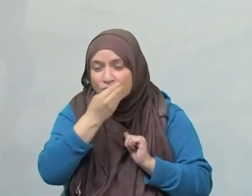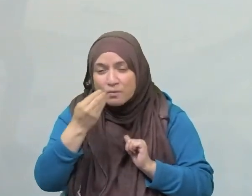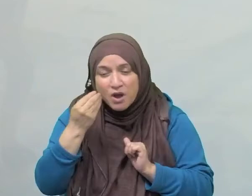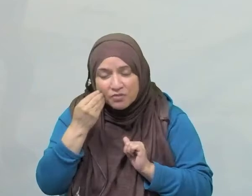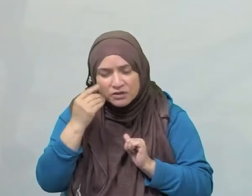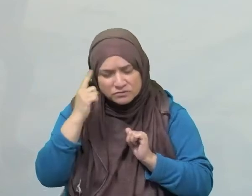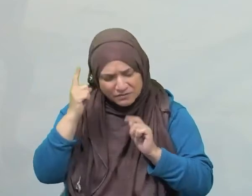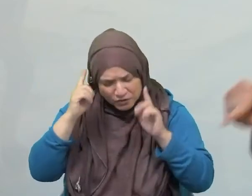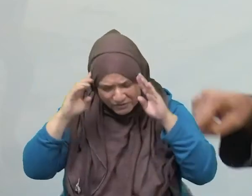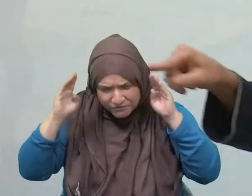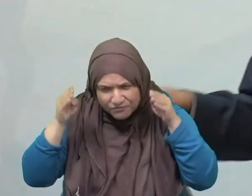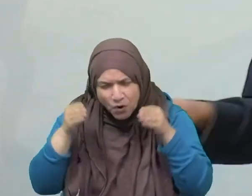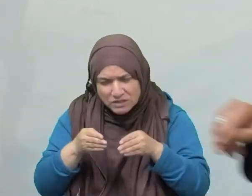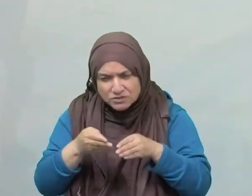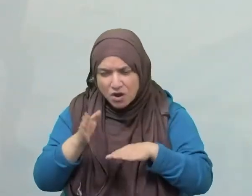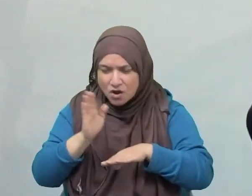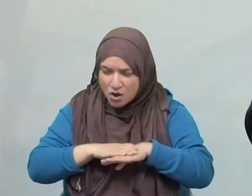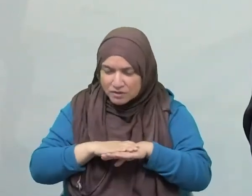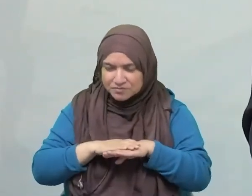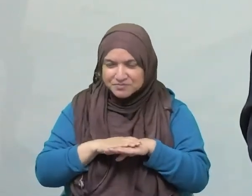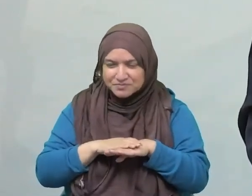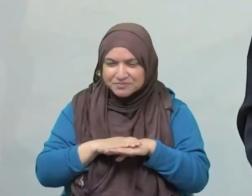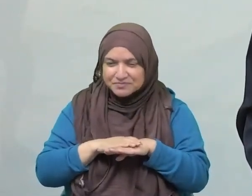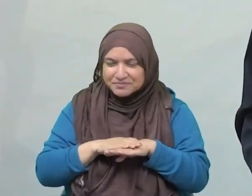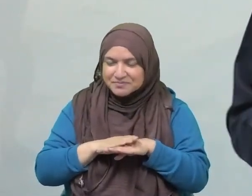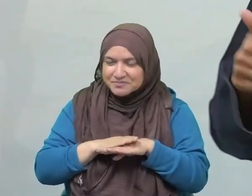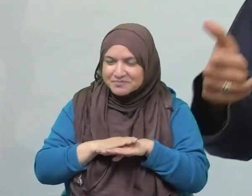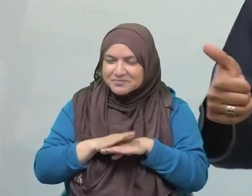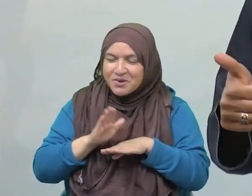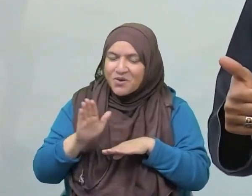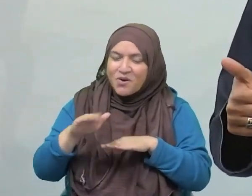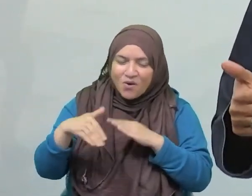to be forgiven for all of the sins that you brought to ramadan